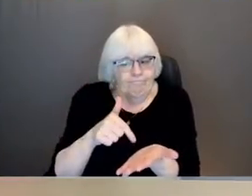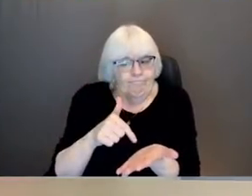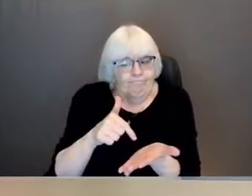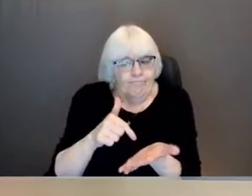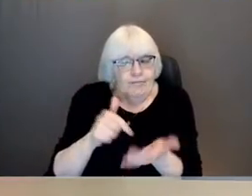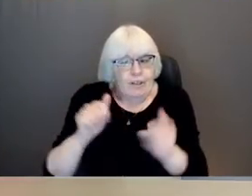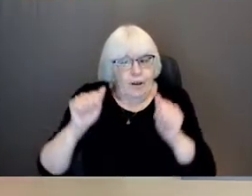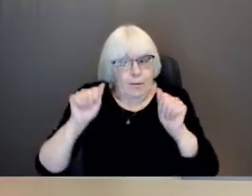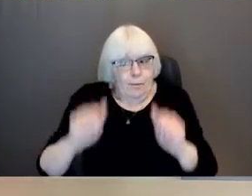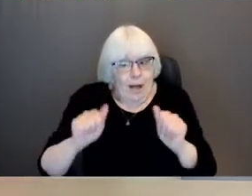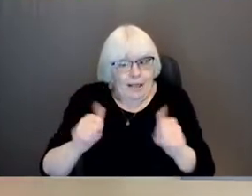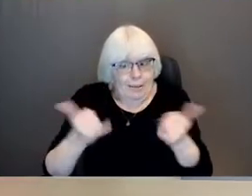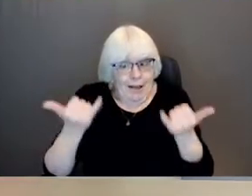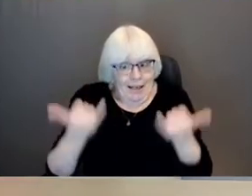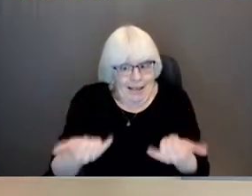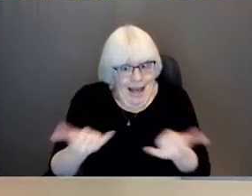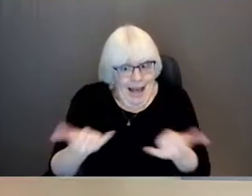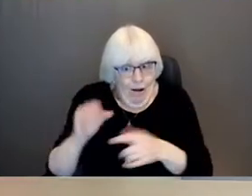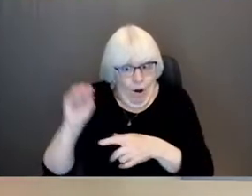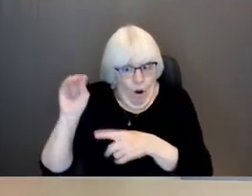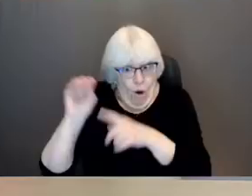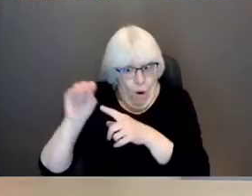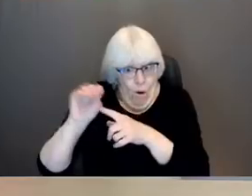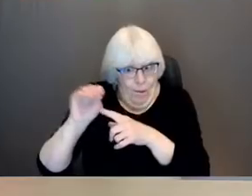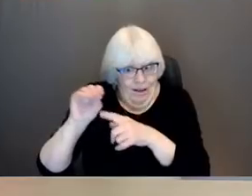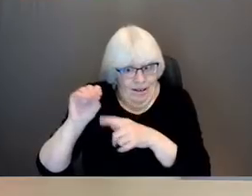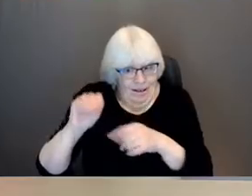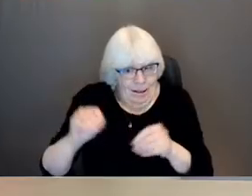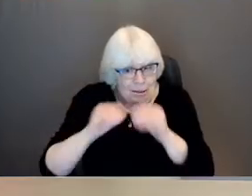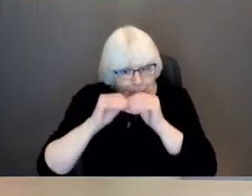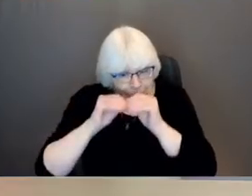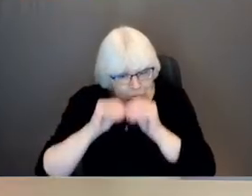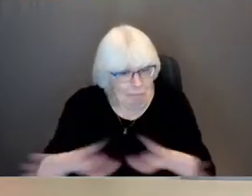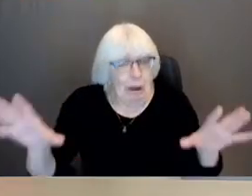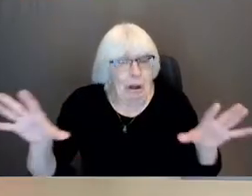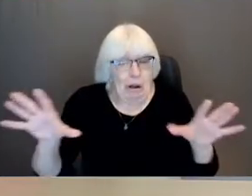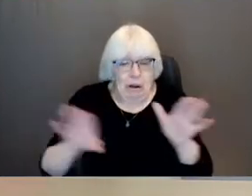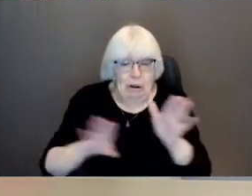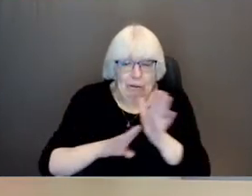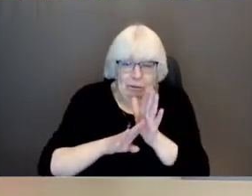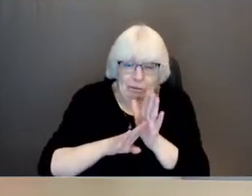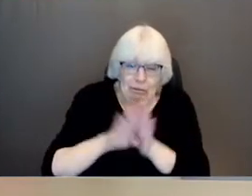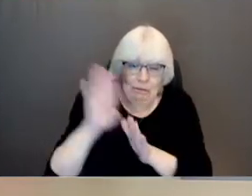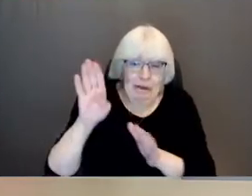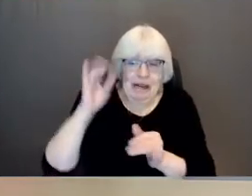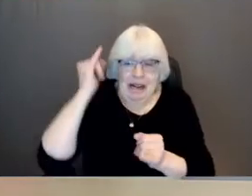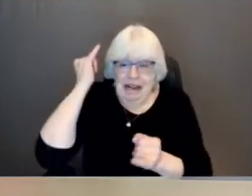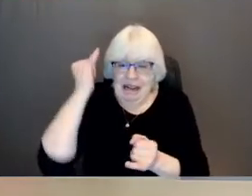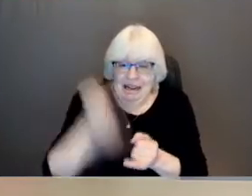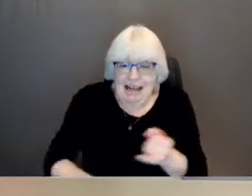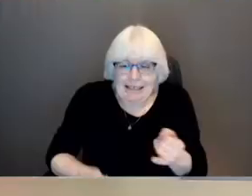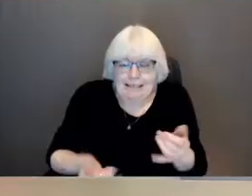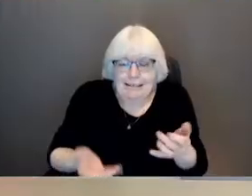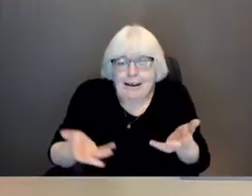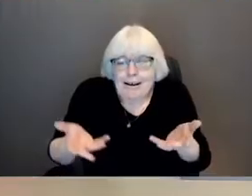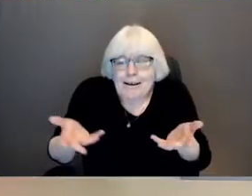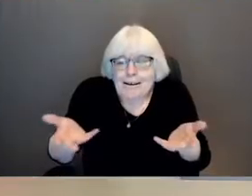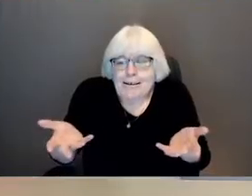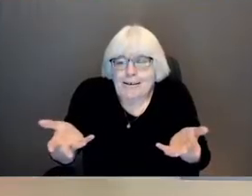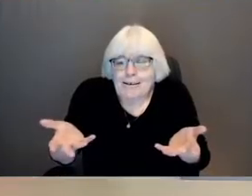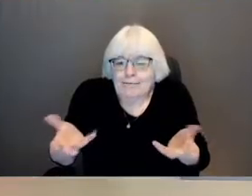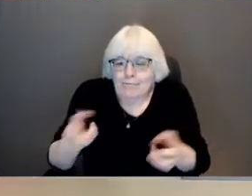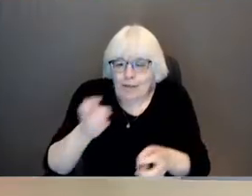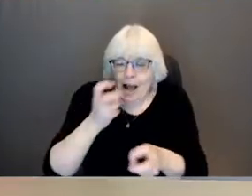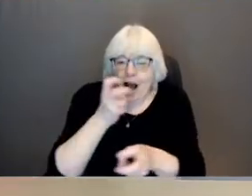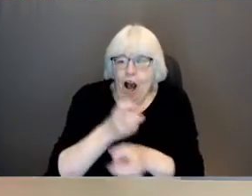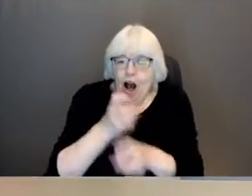that this will be the last wave which puts us in such a strain and potential strain on our hospital system